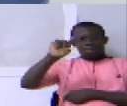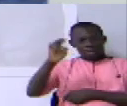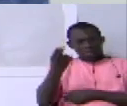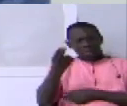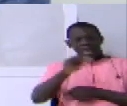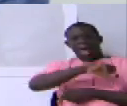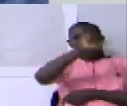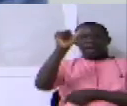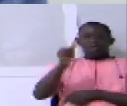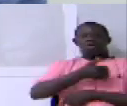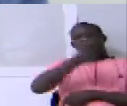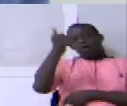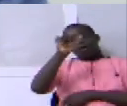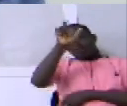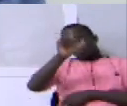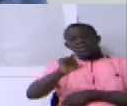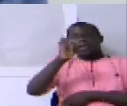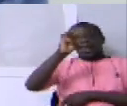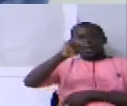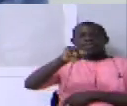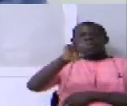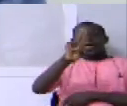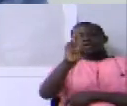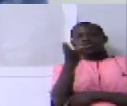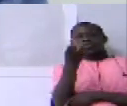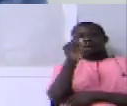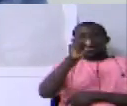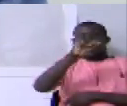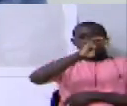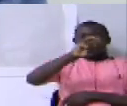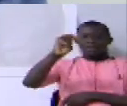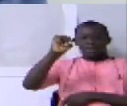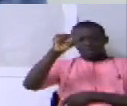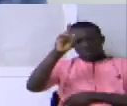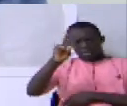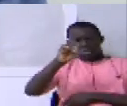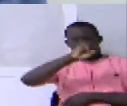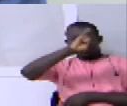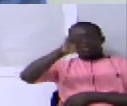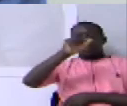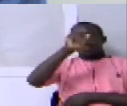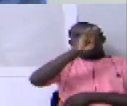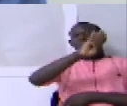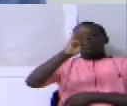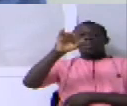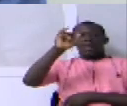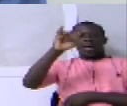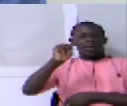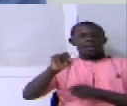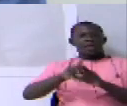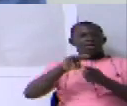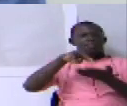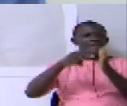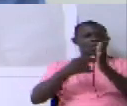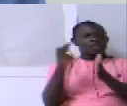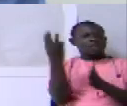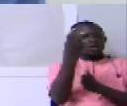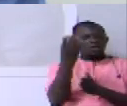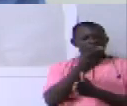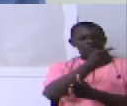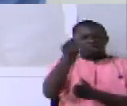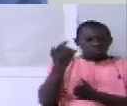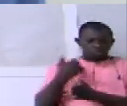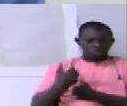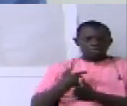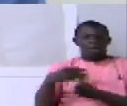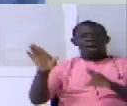Muhammad Jabi, that the three of you were torturers at the prisons? Fo nyim fanan kala mutale ko.